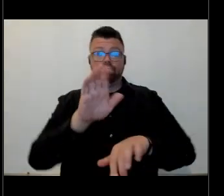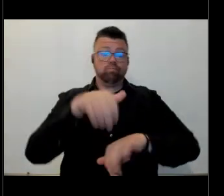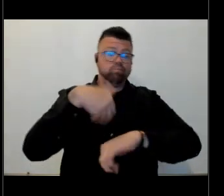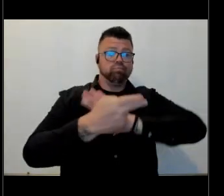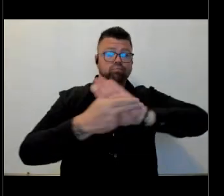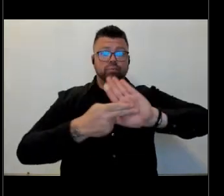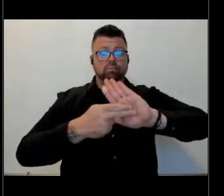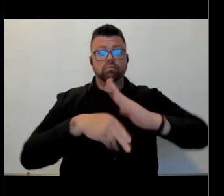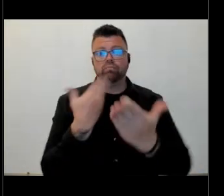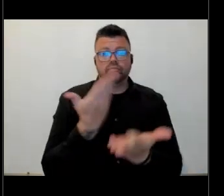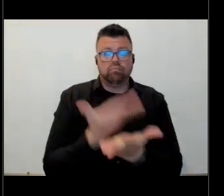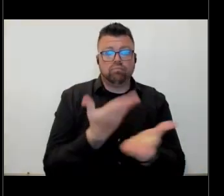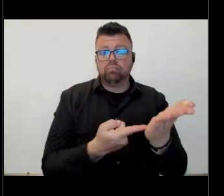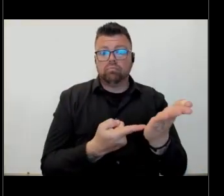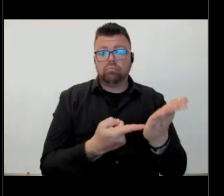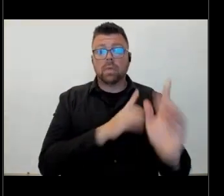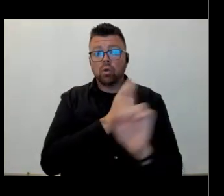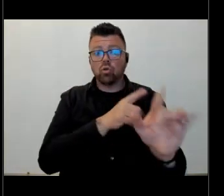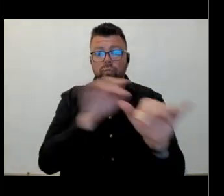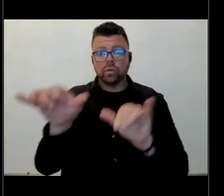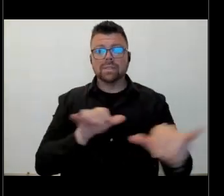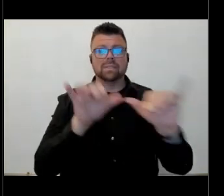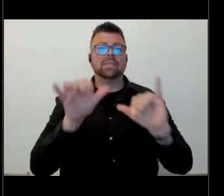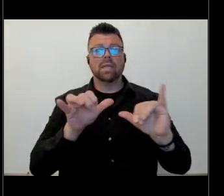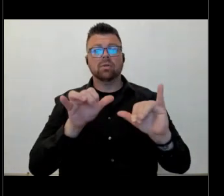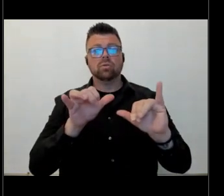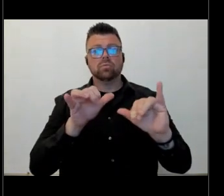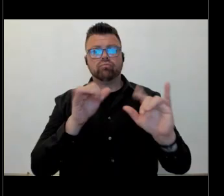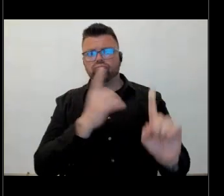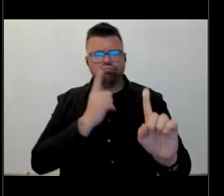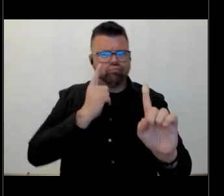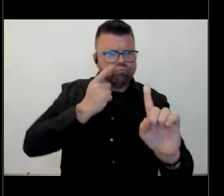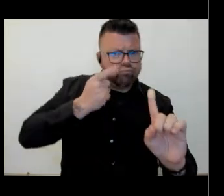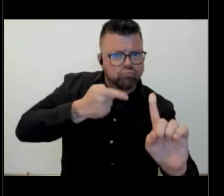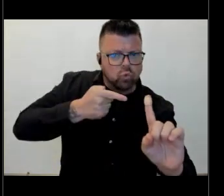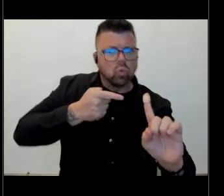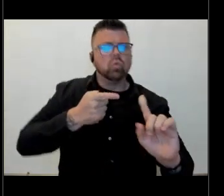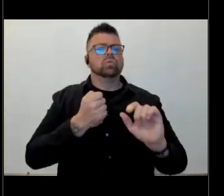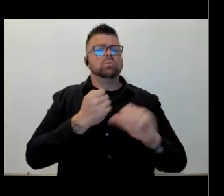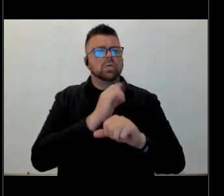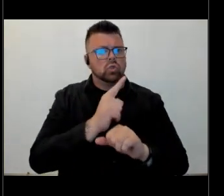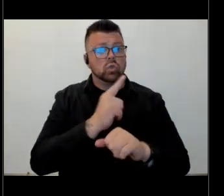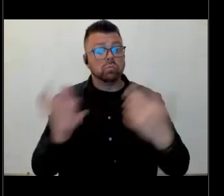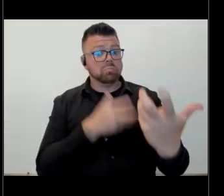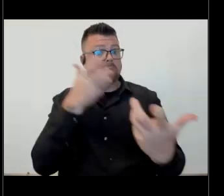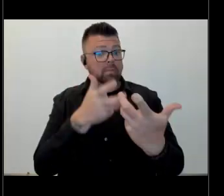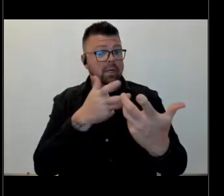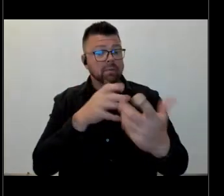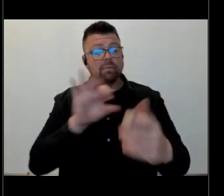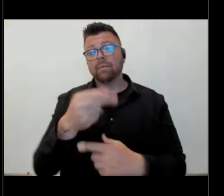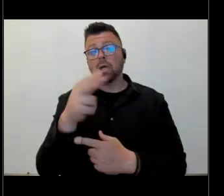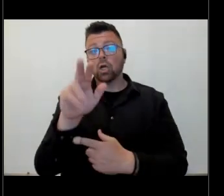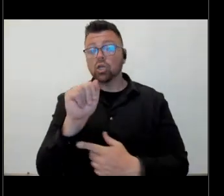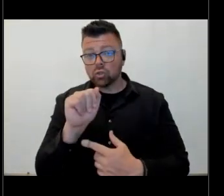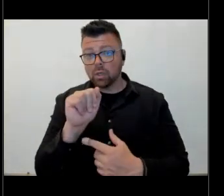verified, objective standard that ensures compliance with the FHA.